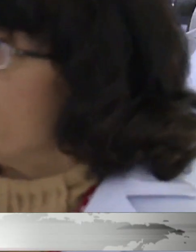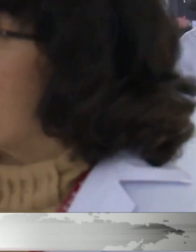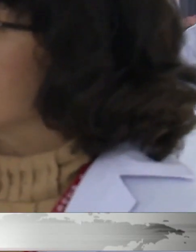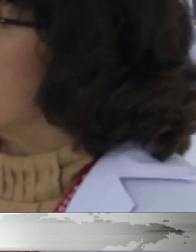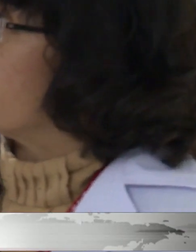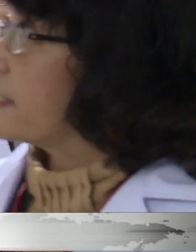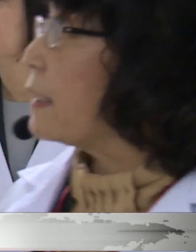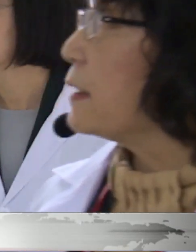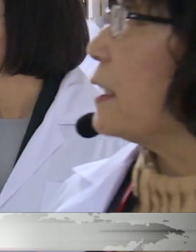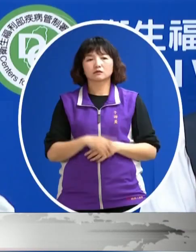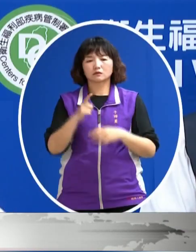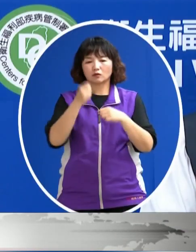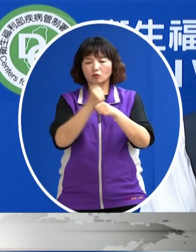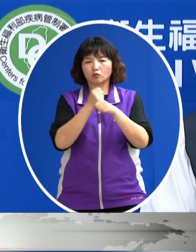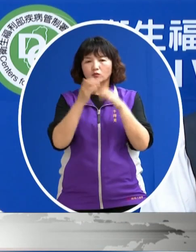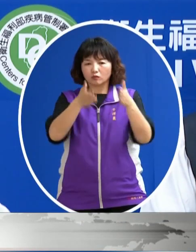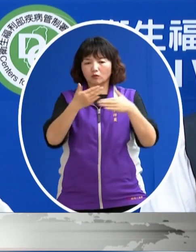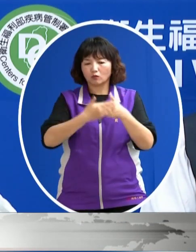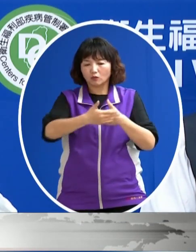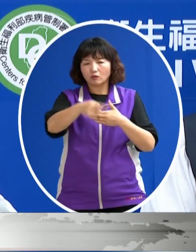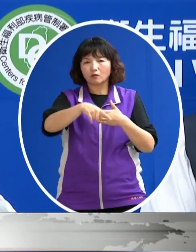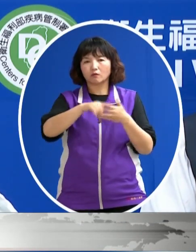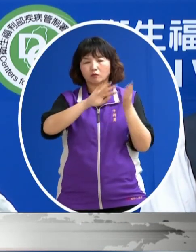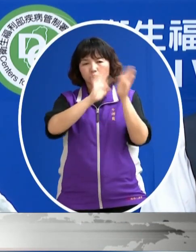tank basing its ratings on?